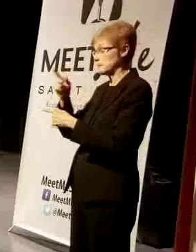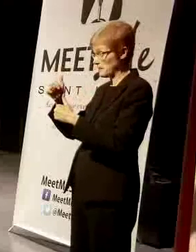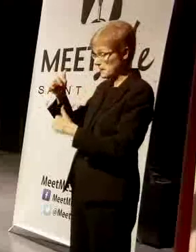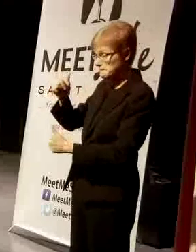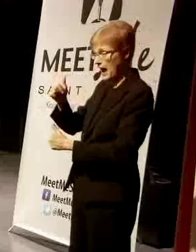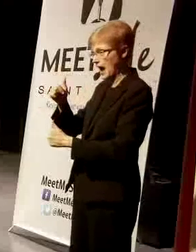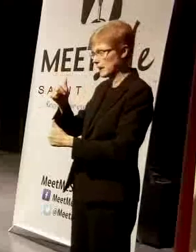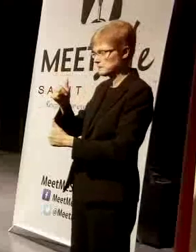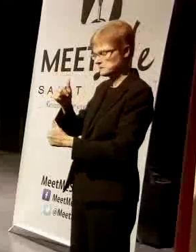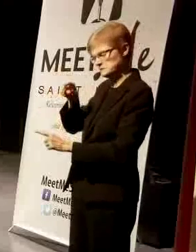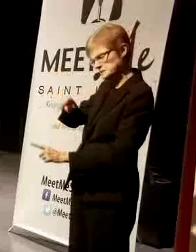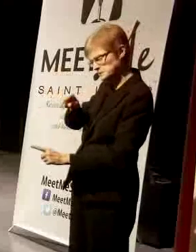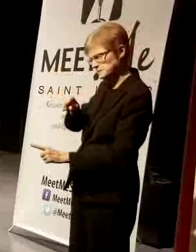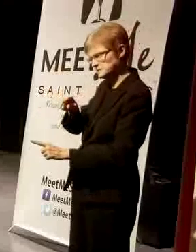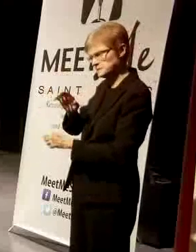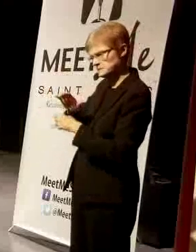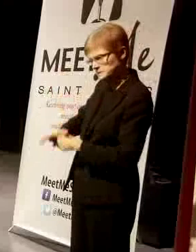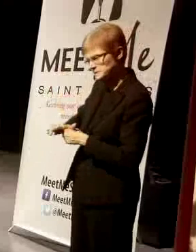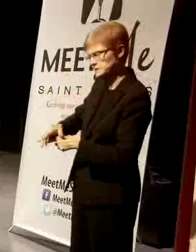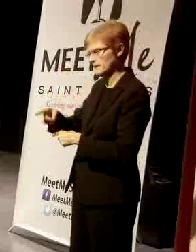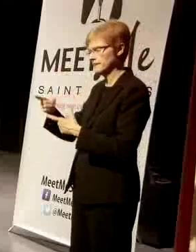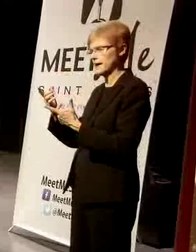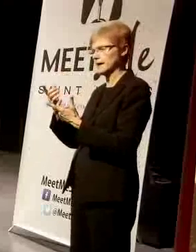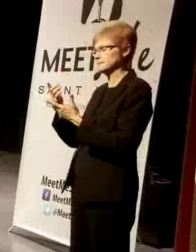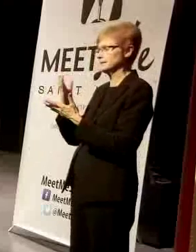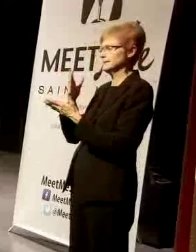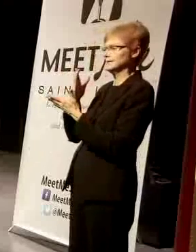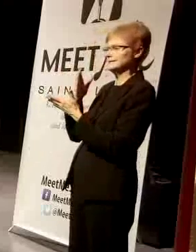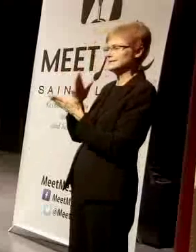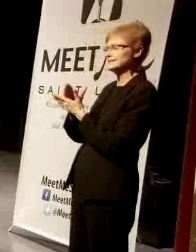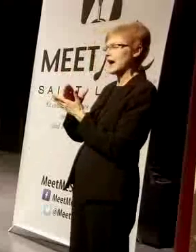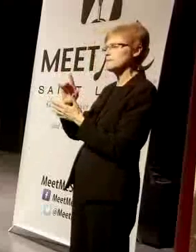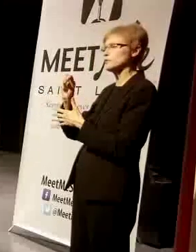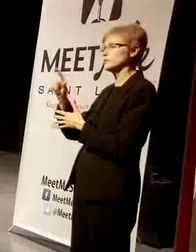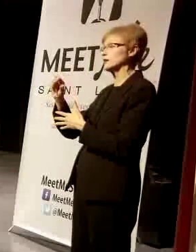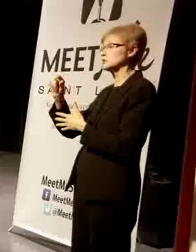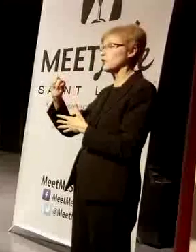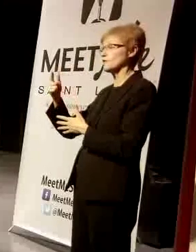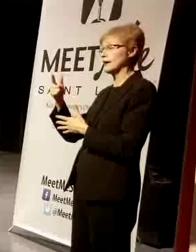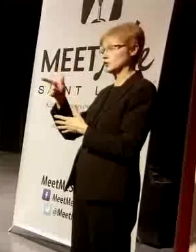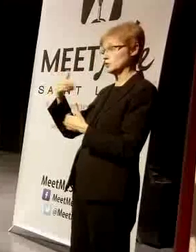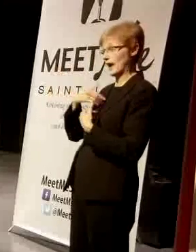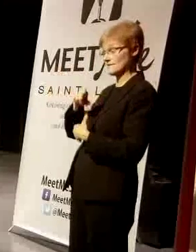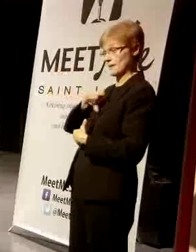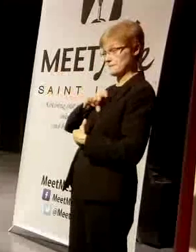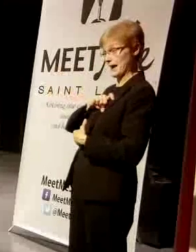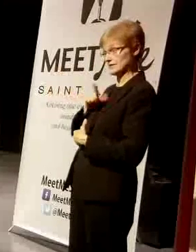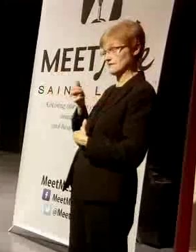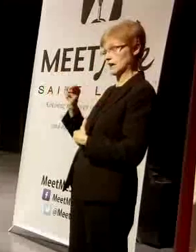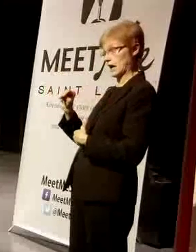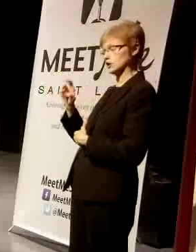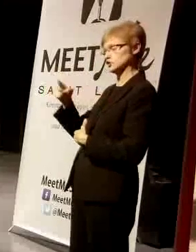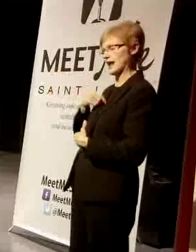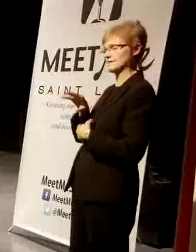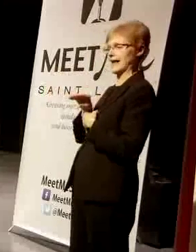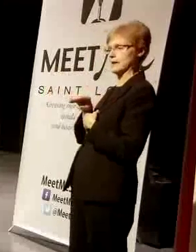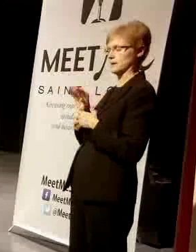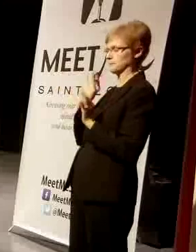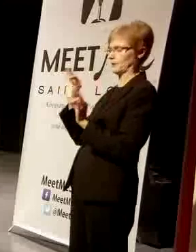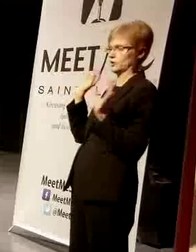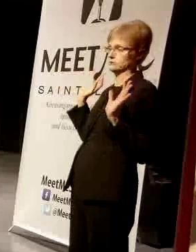stop militarizing the police. We got to end racial profiling. And if you have a badge and a gun, you should be wearing a camera. That's